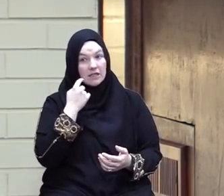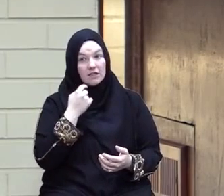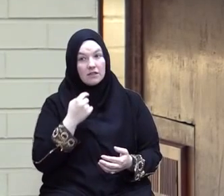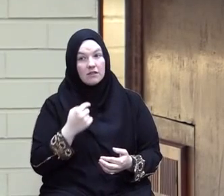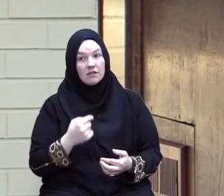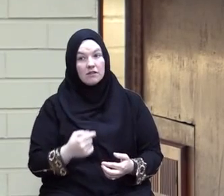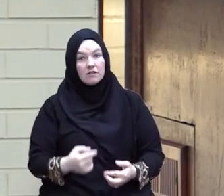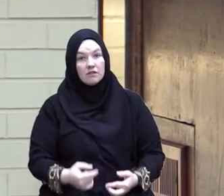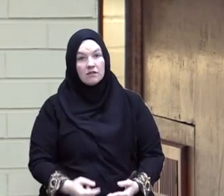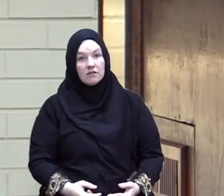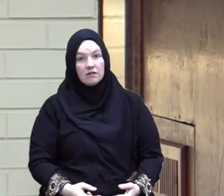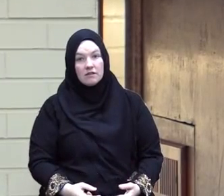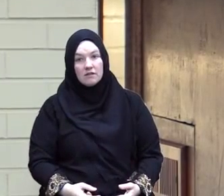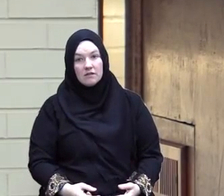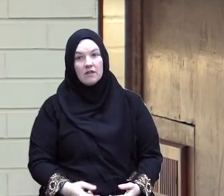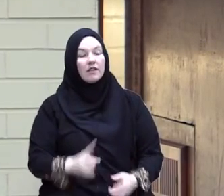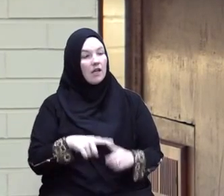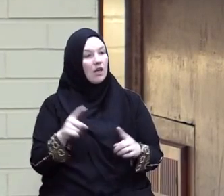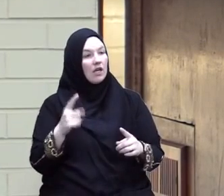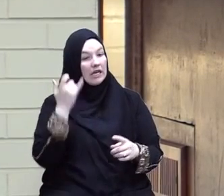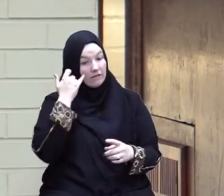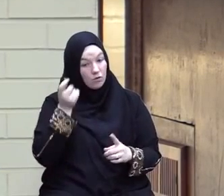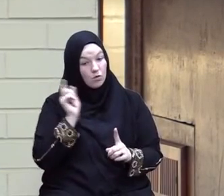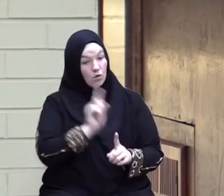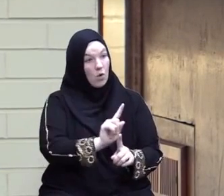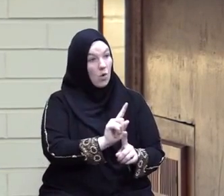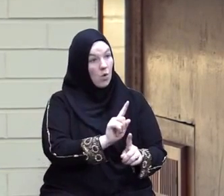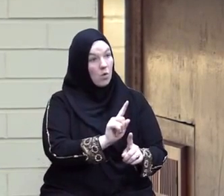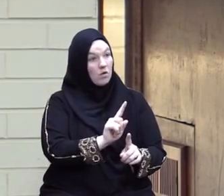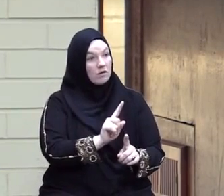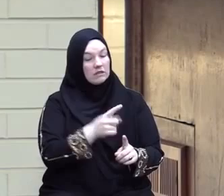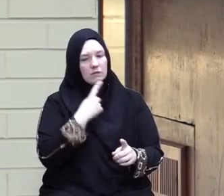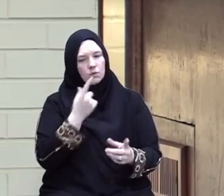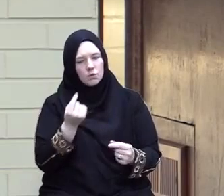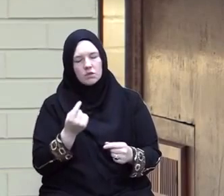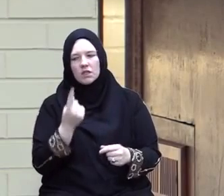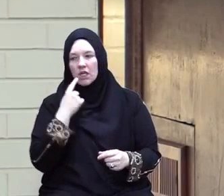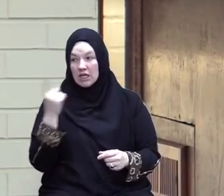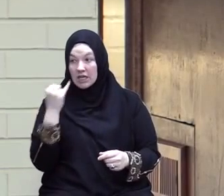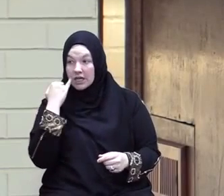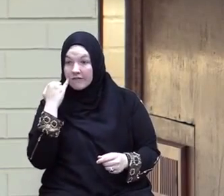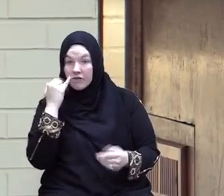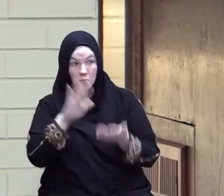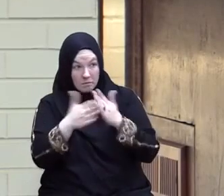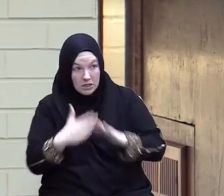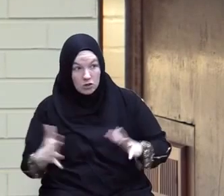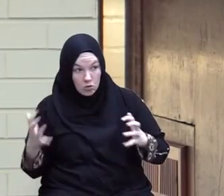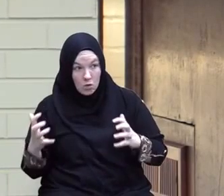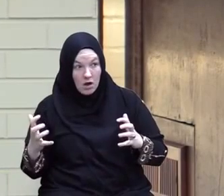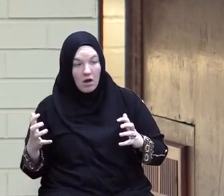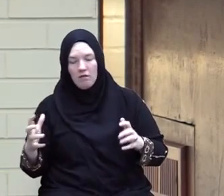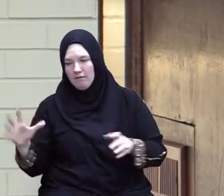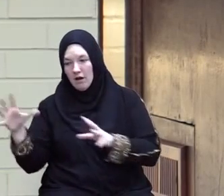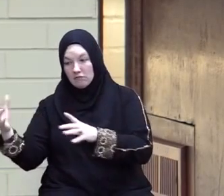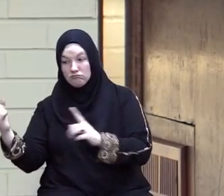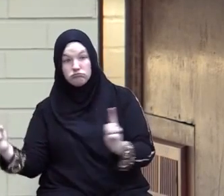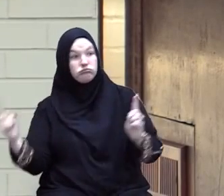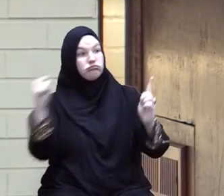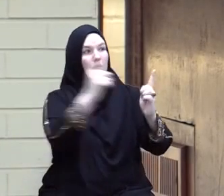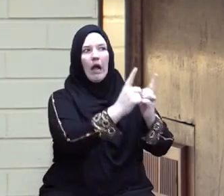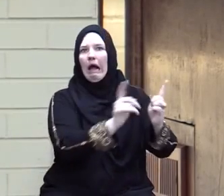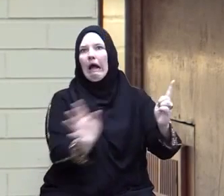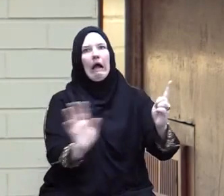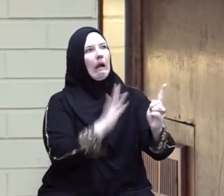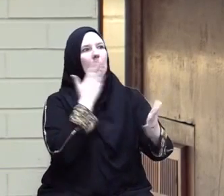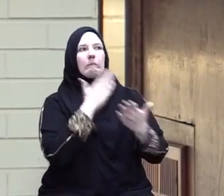Muslims grow, they will destroy you. They will change everything. They will change our lifestyle. They